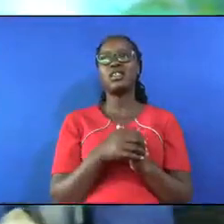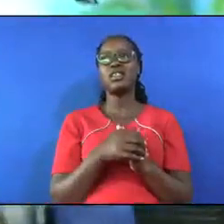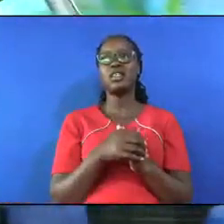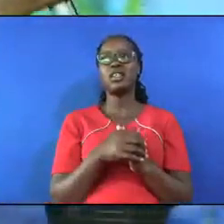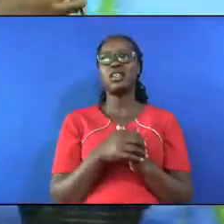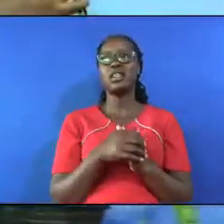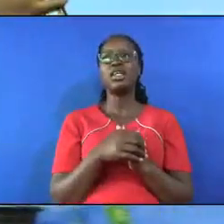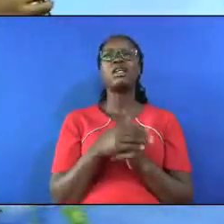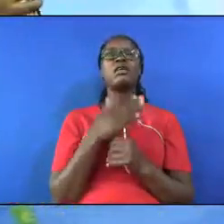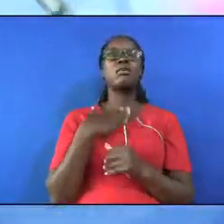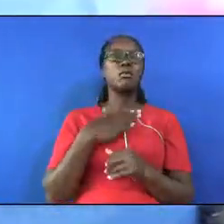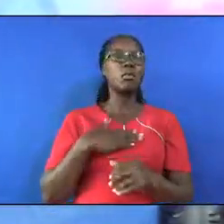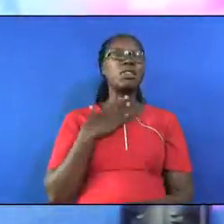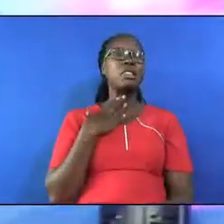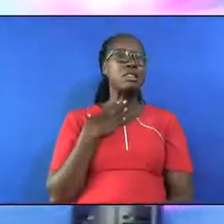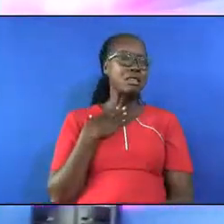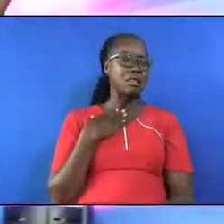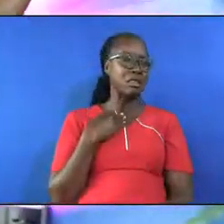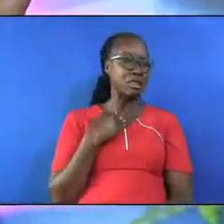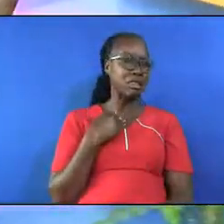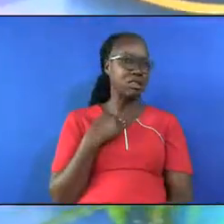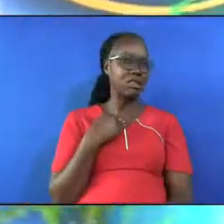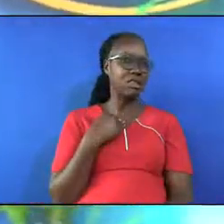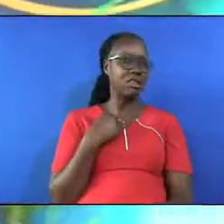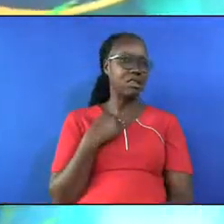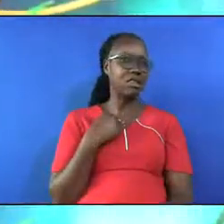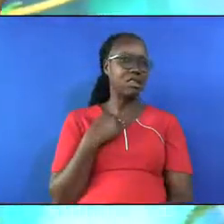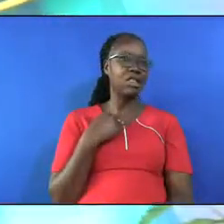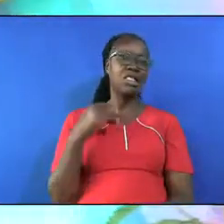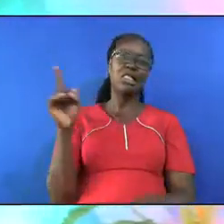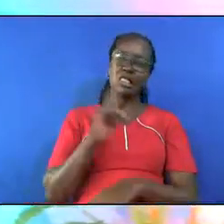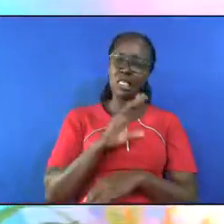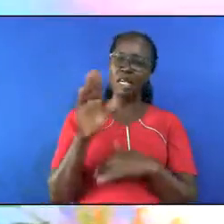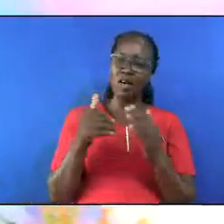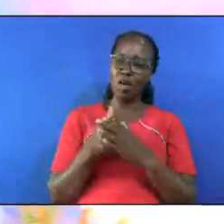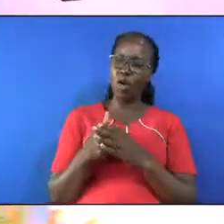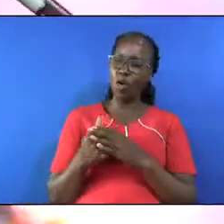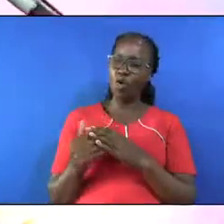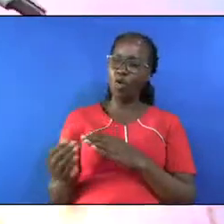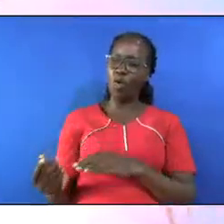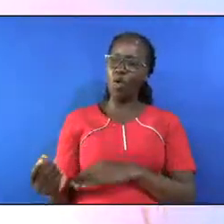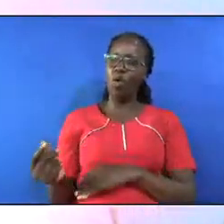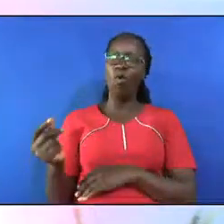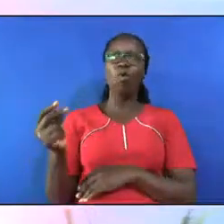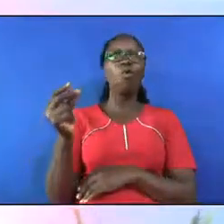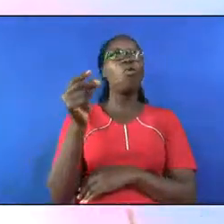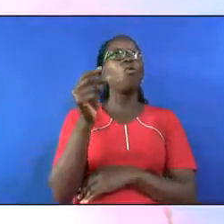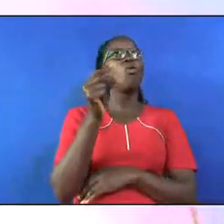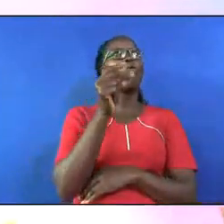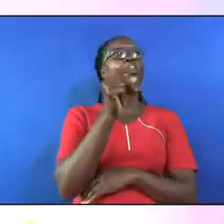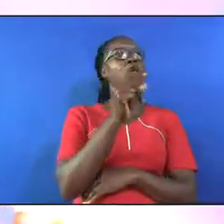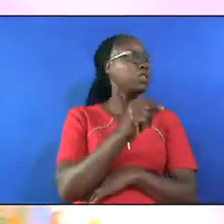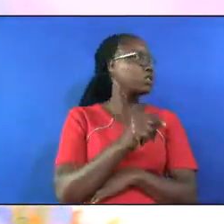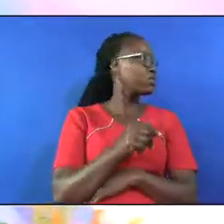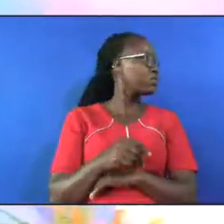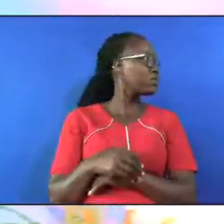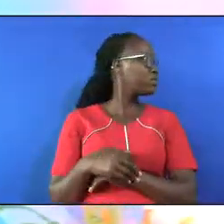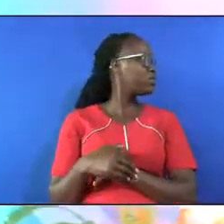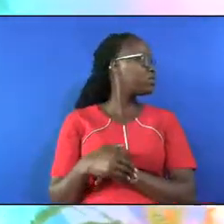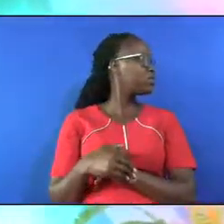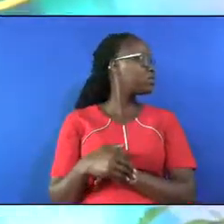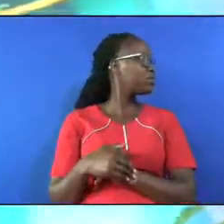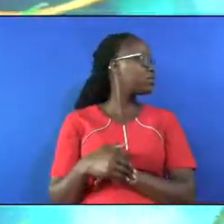Has been dehydrated. Has not taken water for the whole day. You can see Teacher Betty is now unleashing her bottle of water.